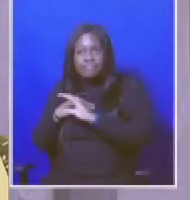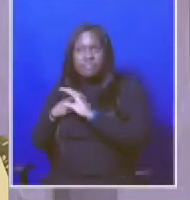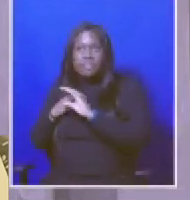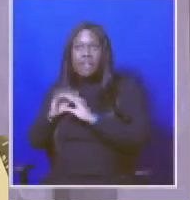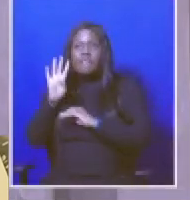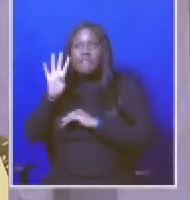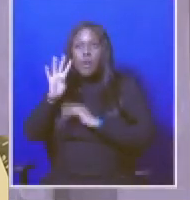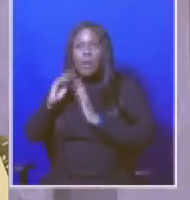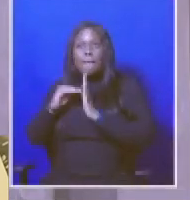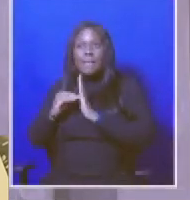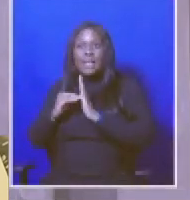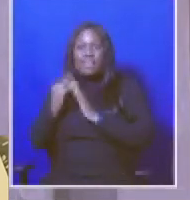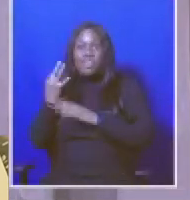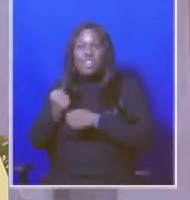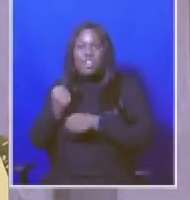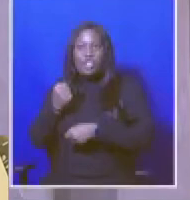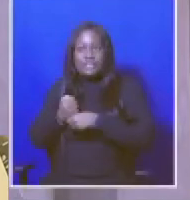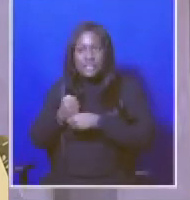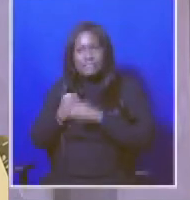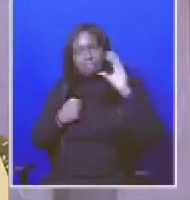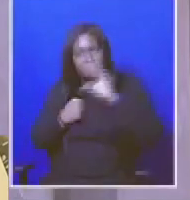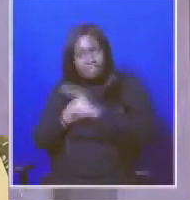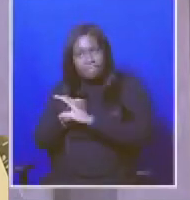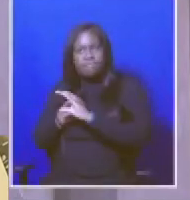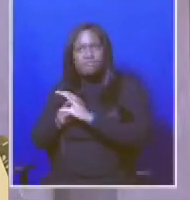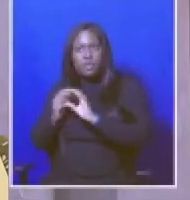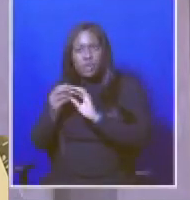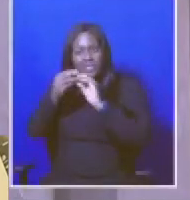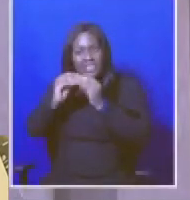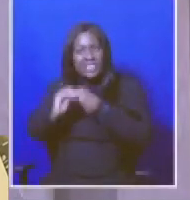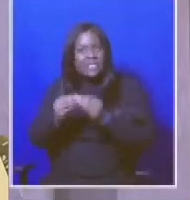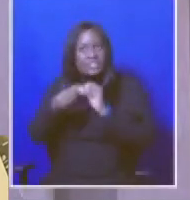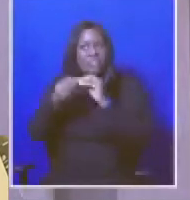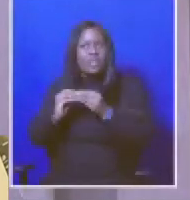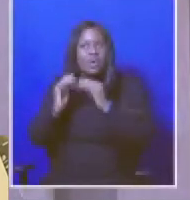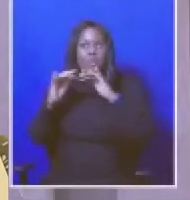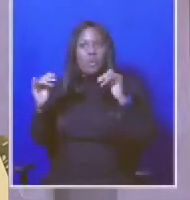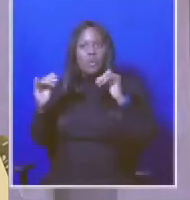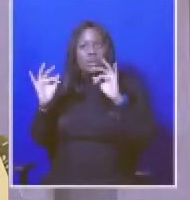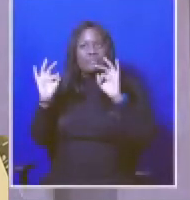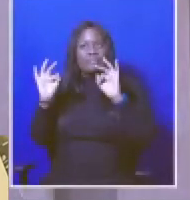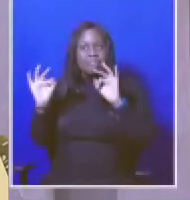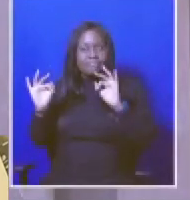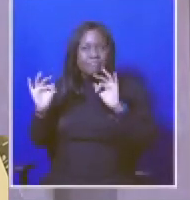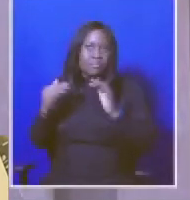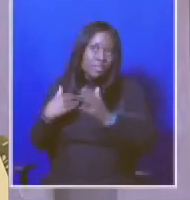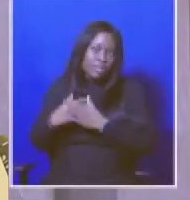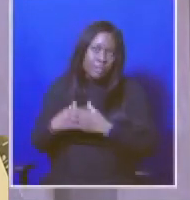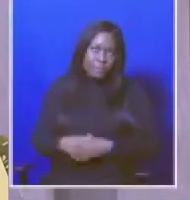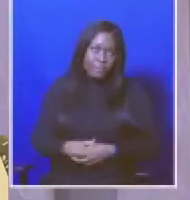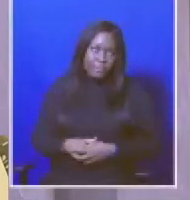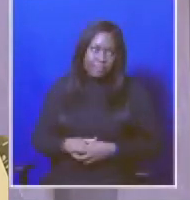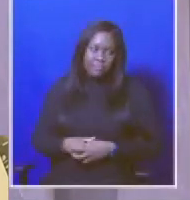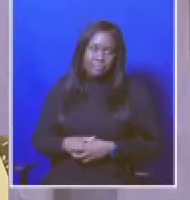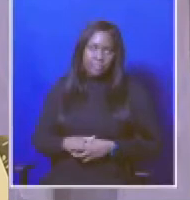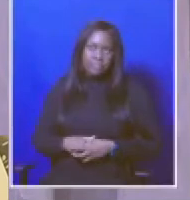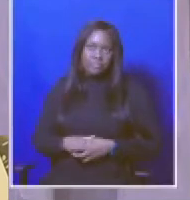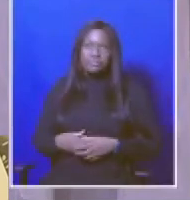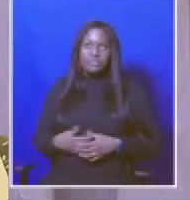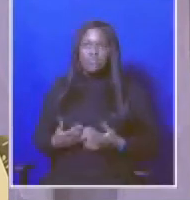The Development Bank of Southern Africa has been brought on board to manage the project. In the